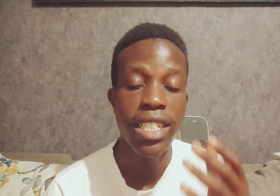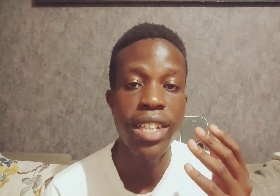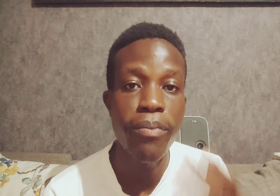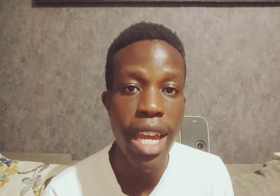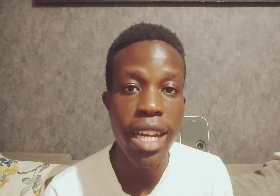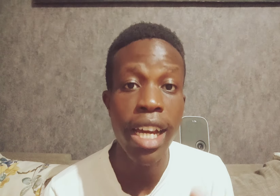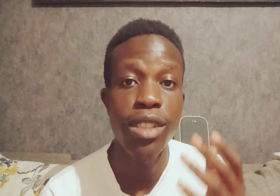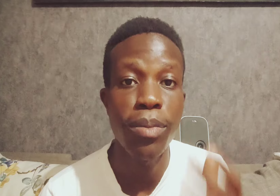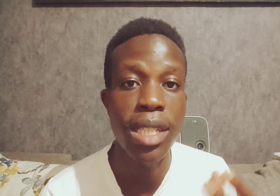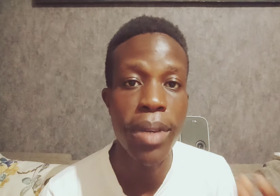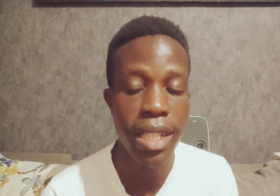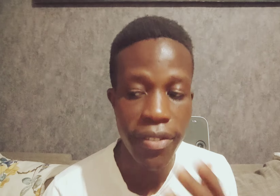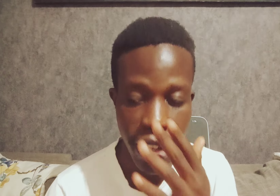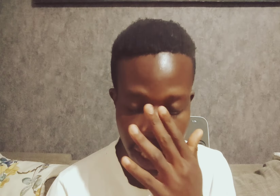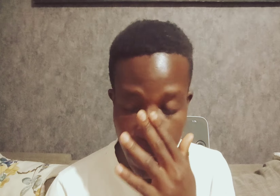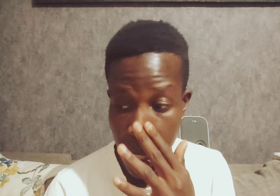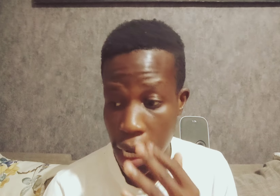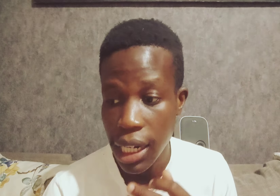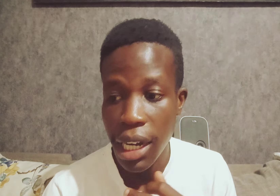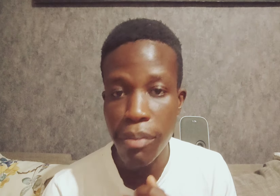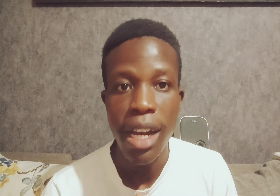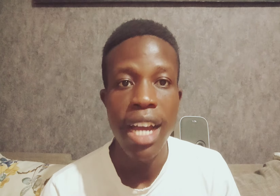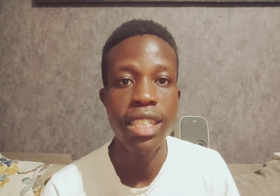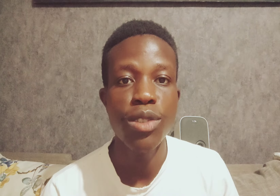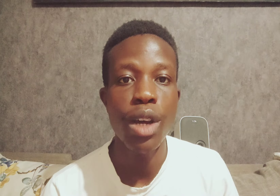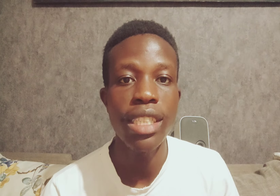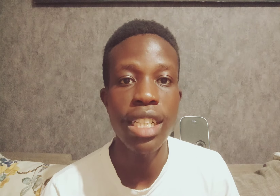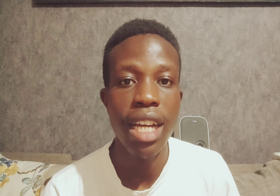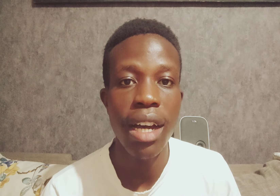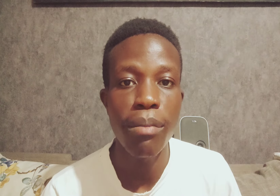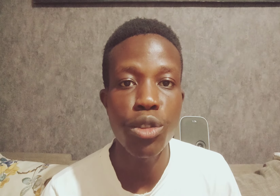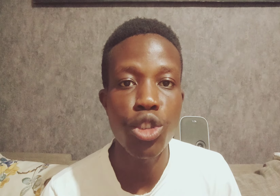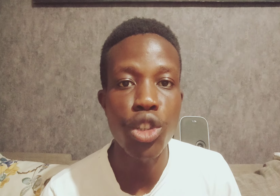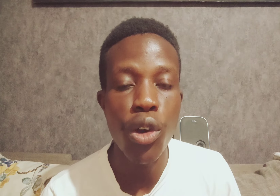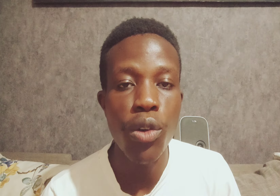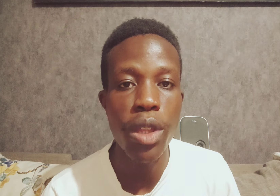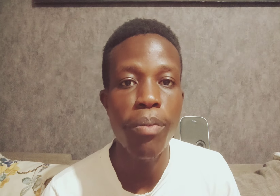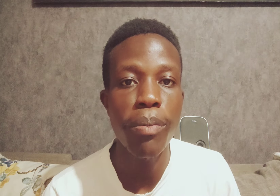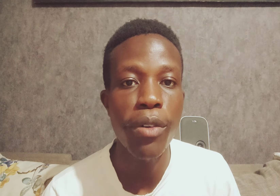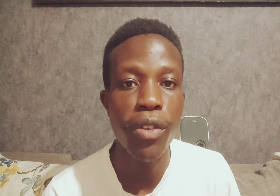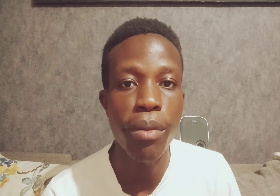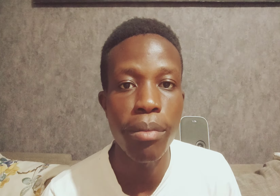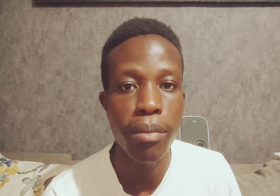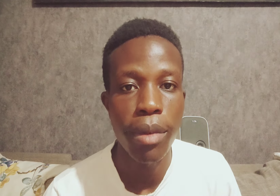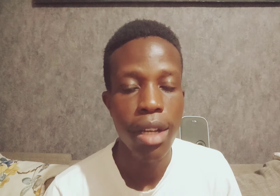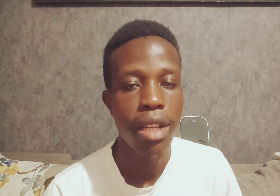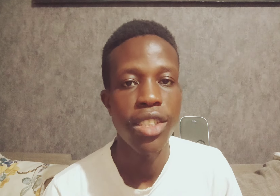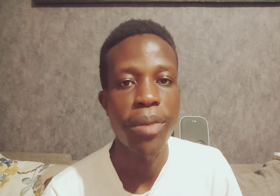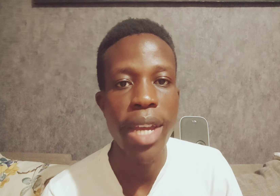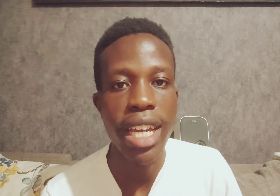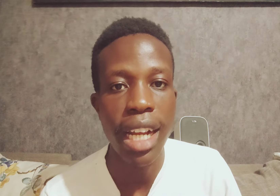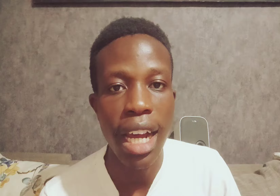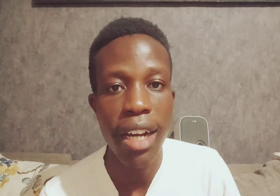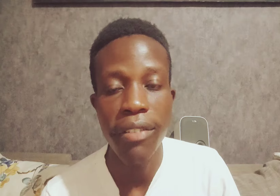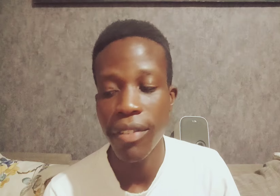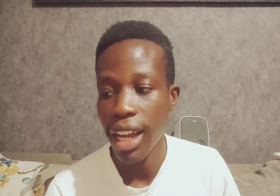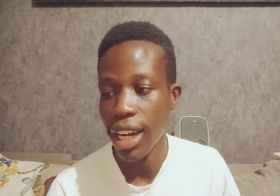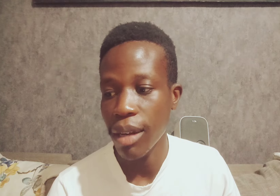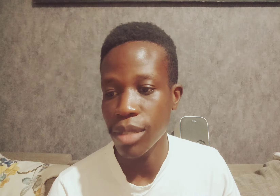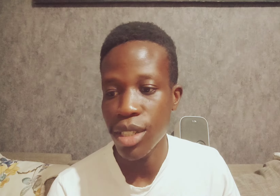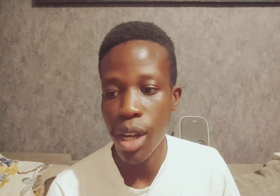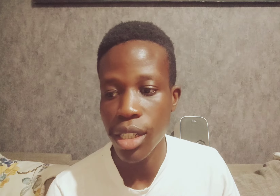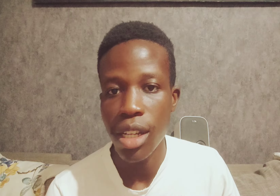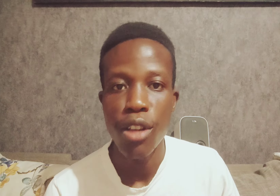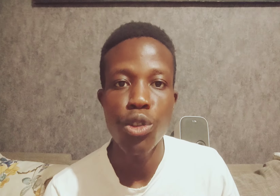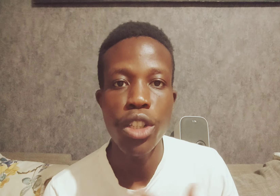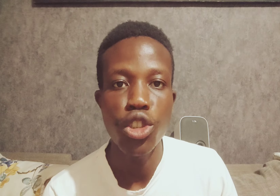specifically Jamaica to be specific. And I just wanted to show the people from Jamaica love, and